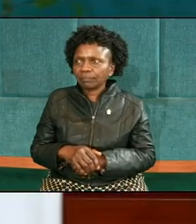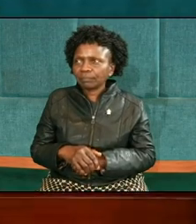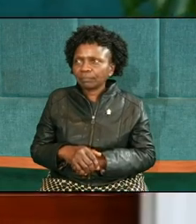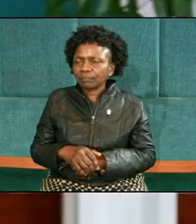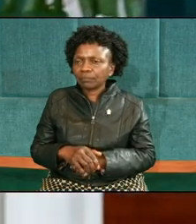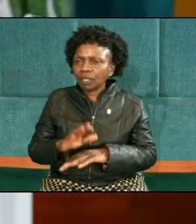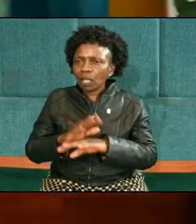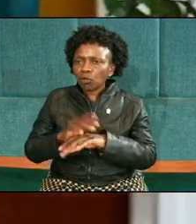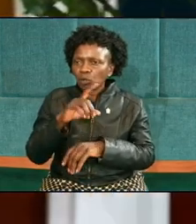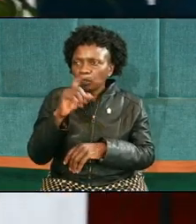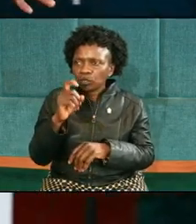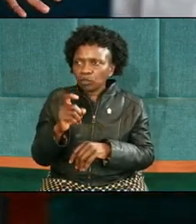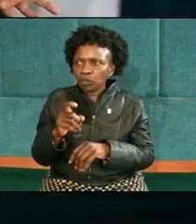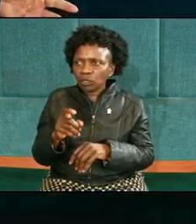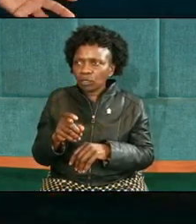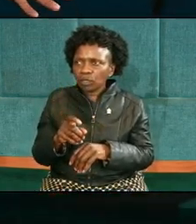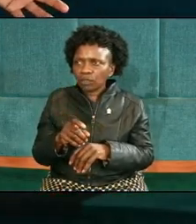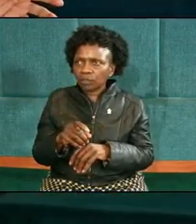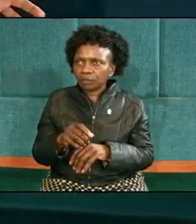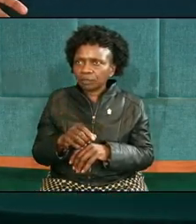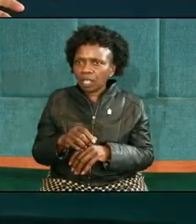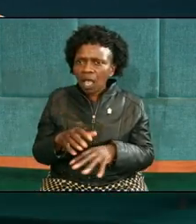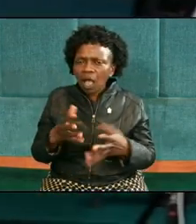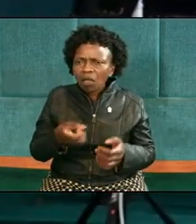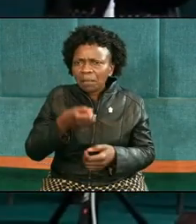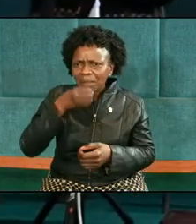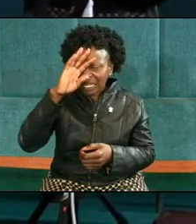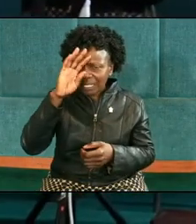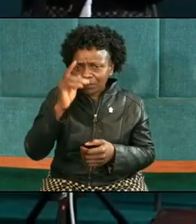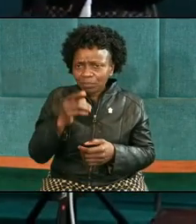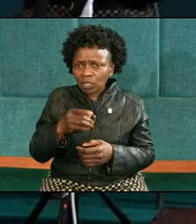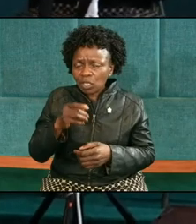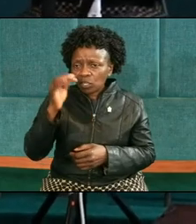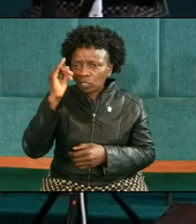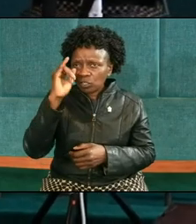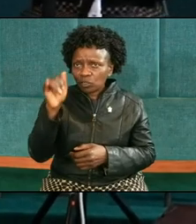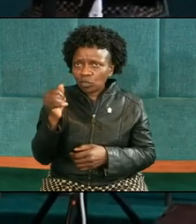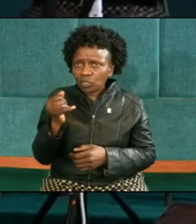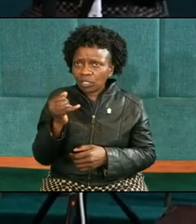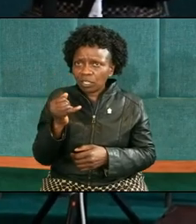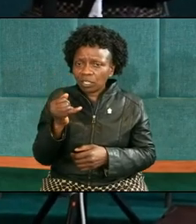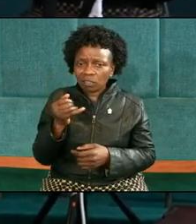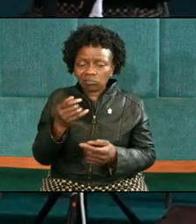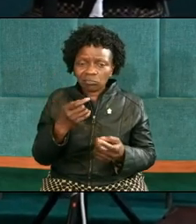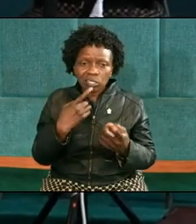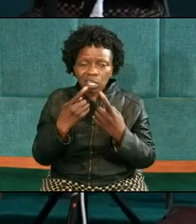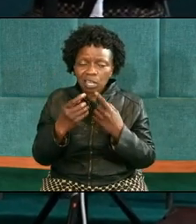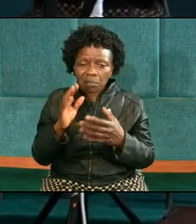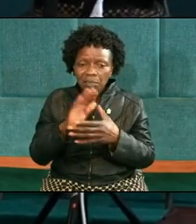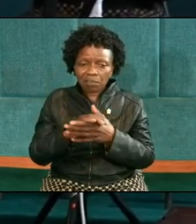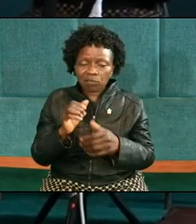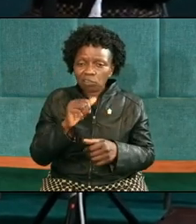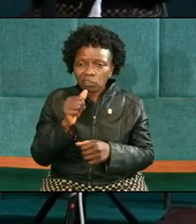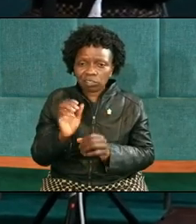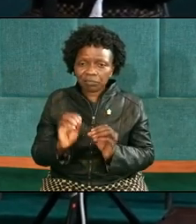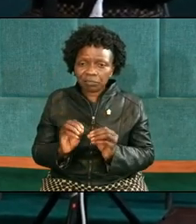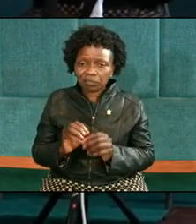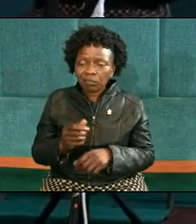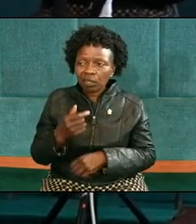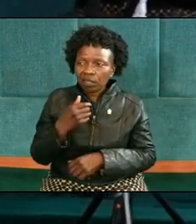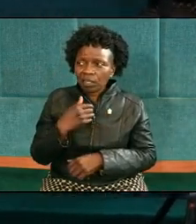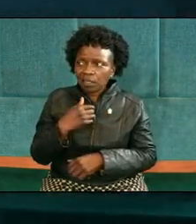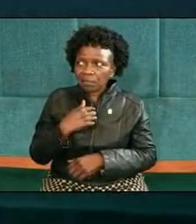That's a good question. How embarrassing. Jonah have to say, well, believe it or not,